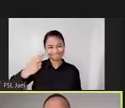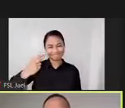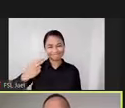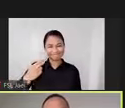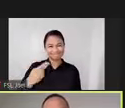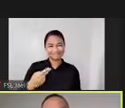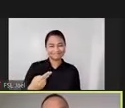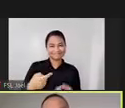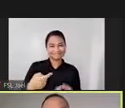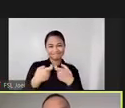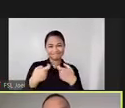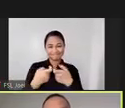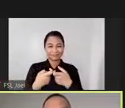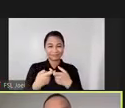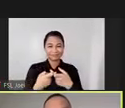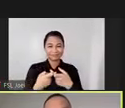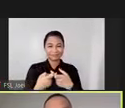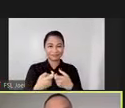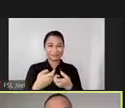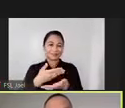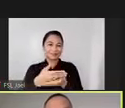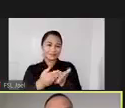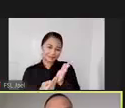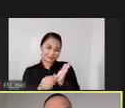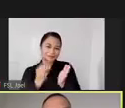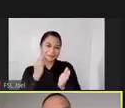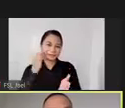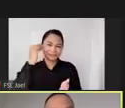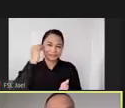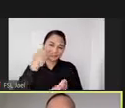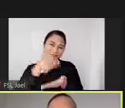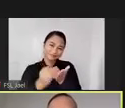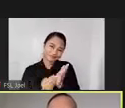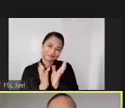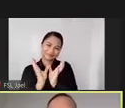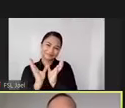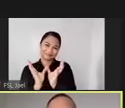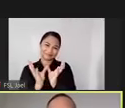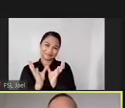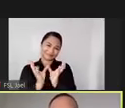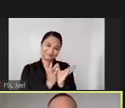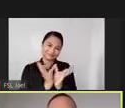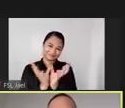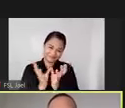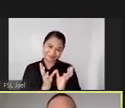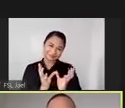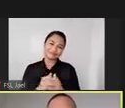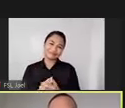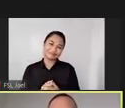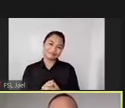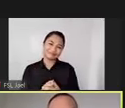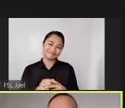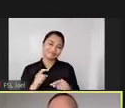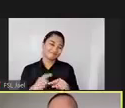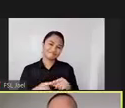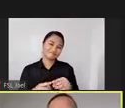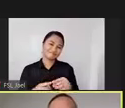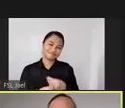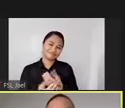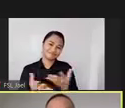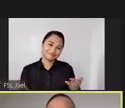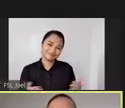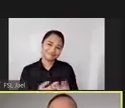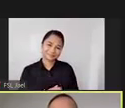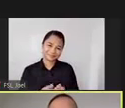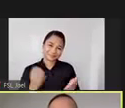offer unauthorized service access for a monthly fee that is way higher than what Meralco usually charges, no? Baka yung